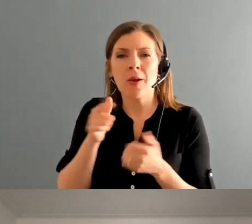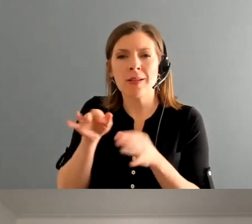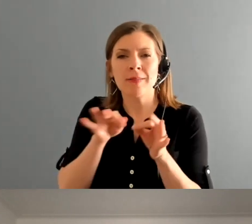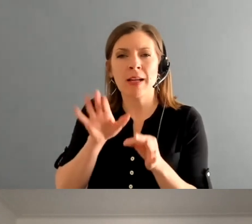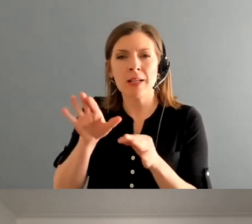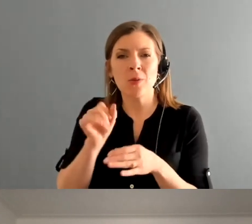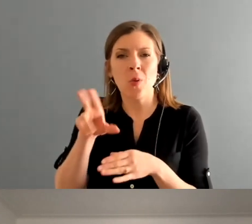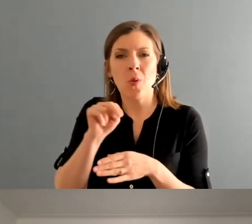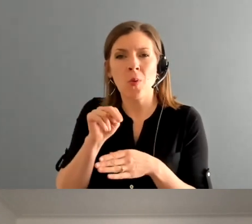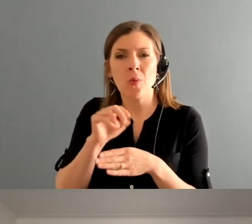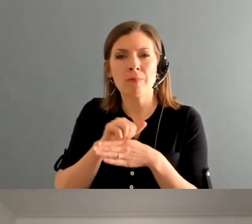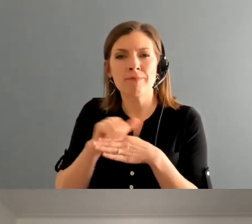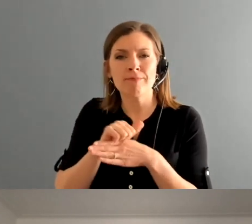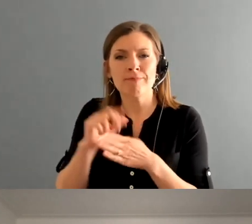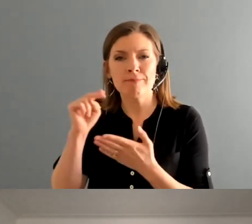practice back in the 50s.